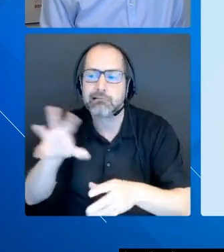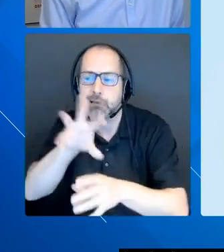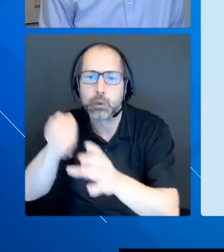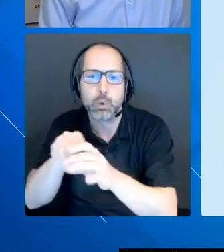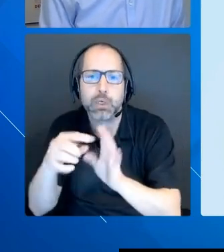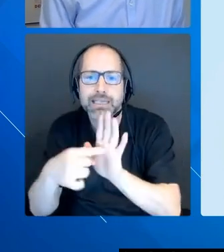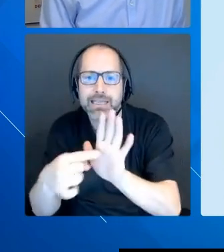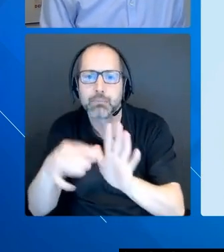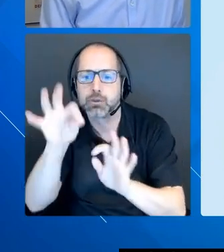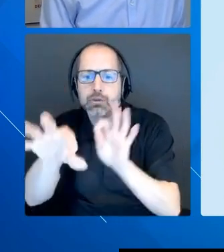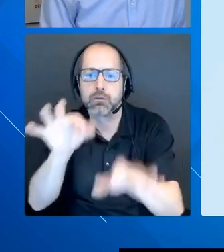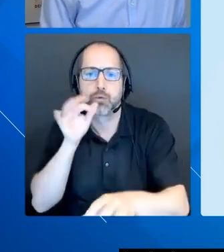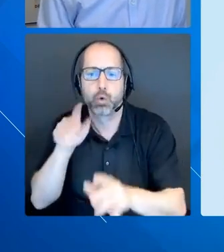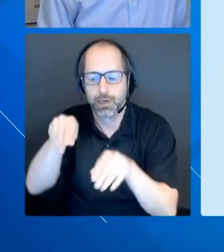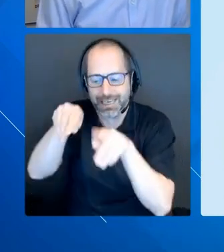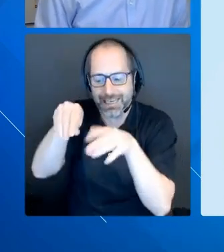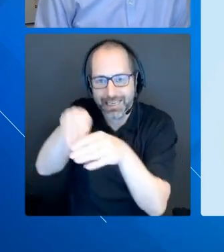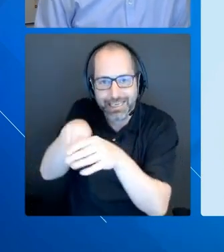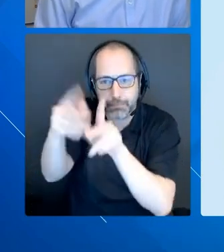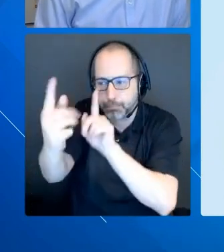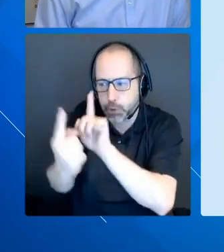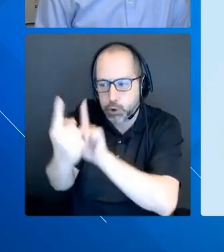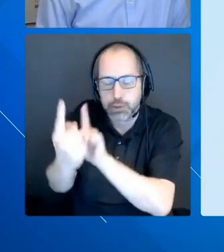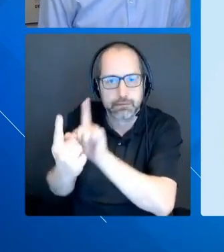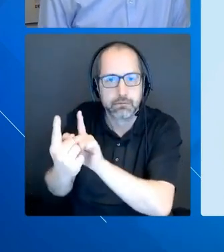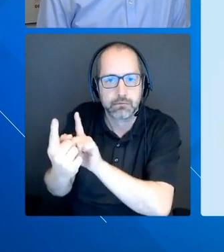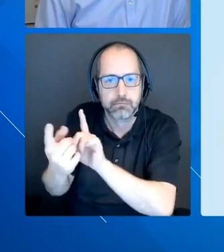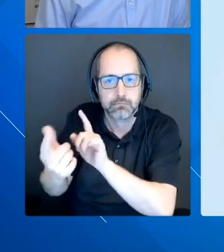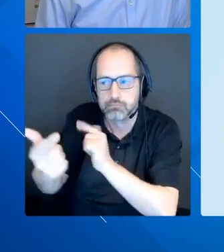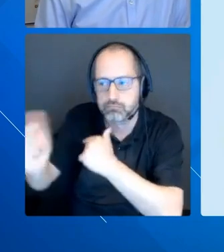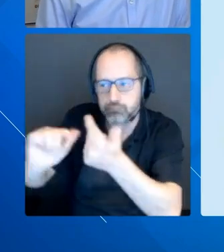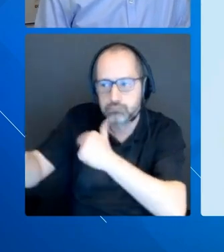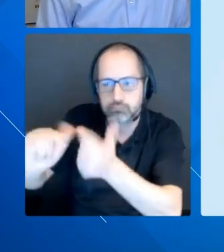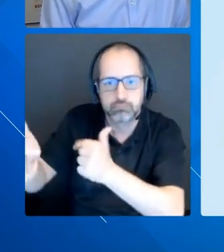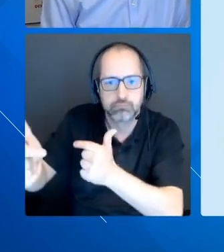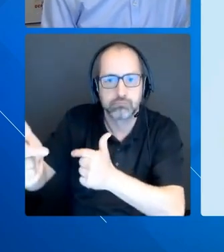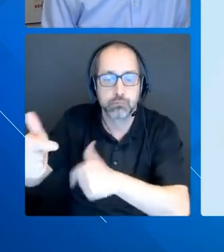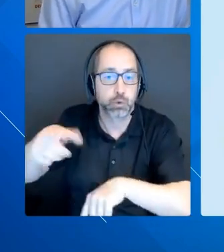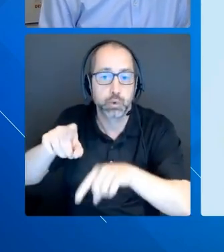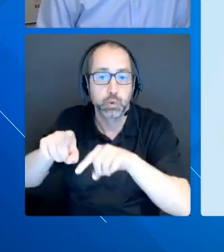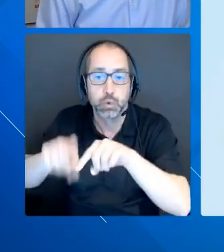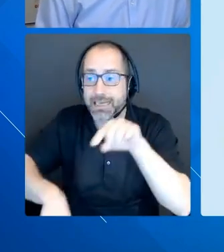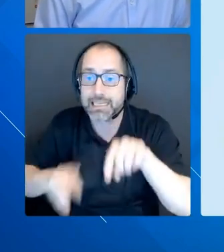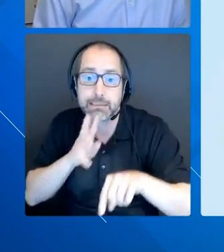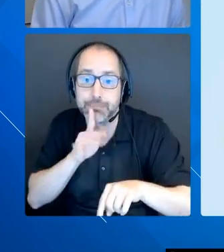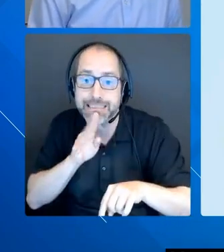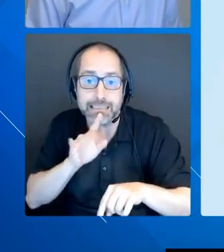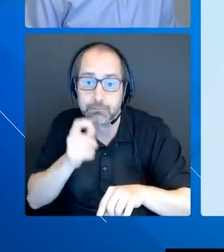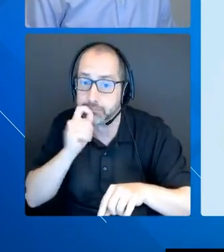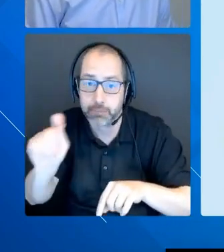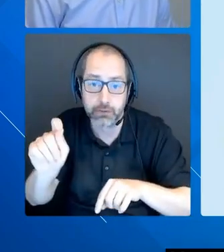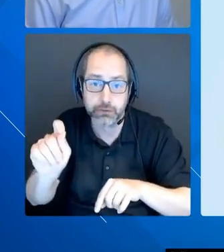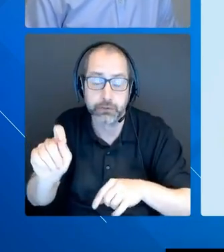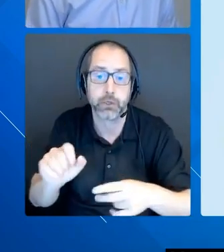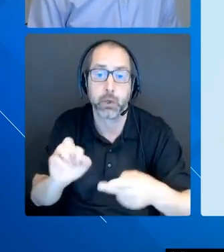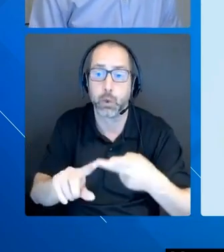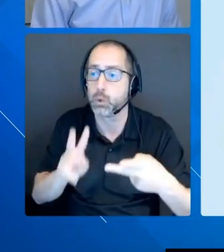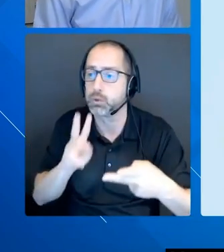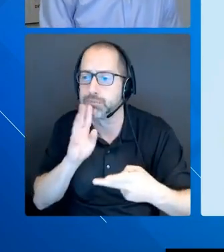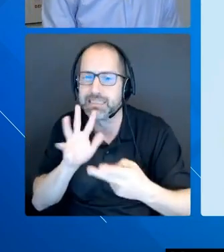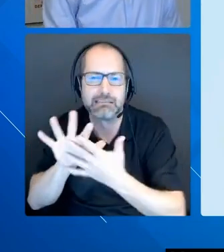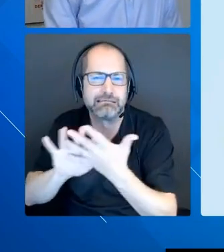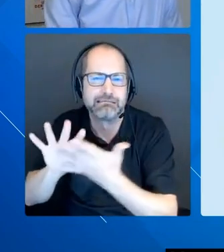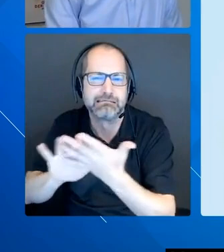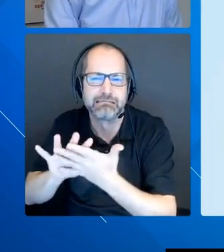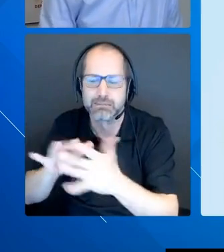our in-person interactions. So, unable to speak at all. I have a speech impediment, so my words